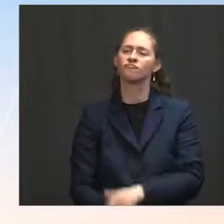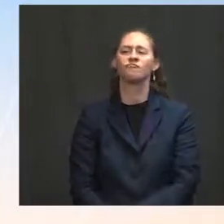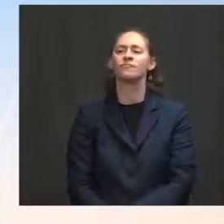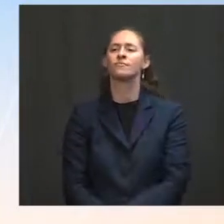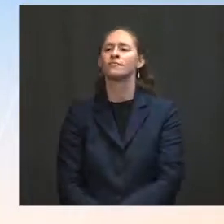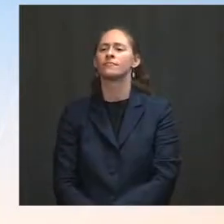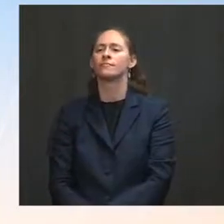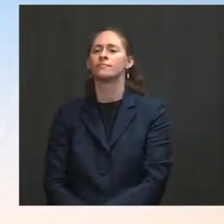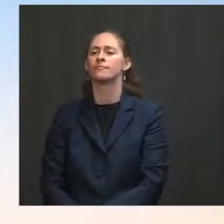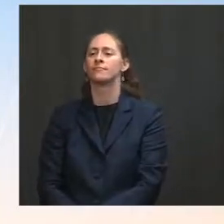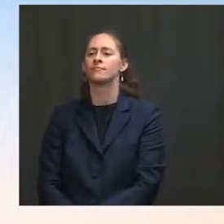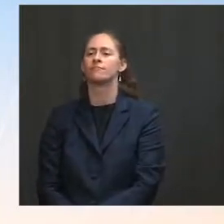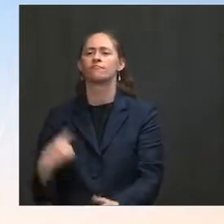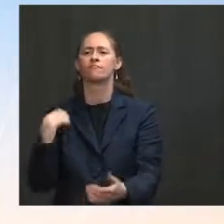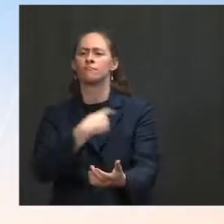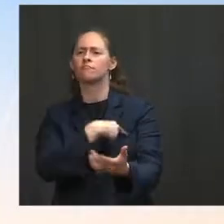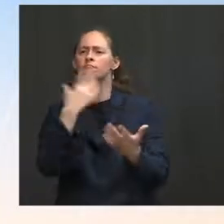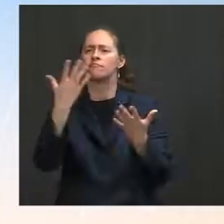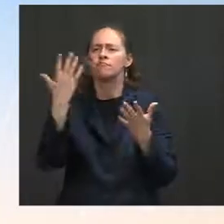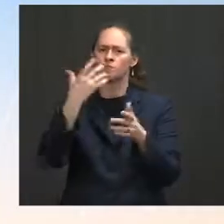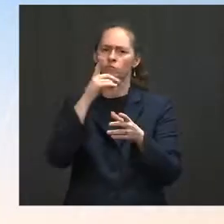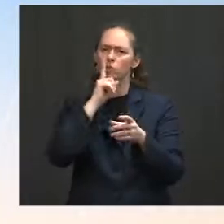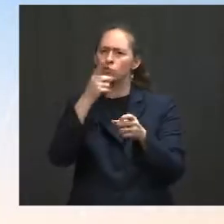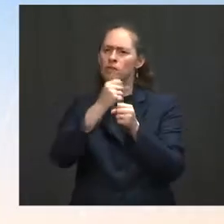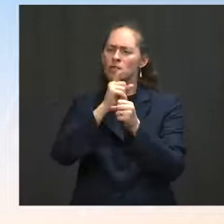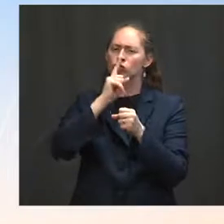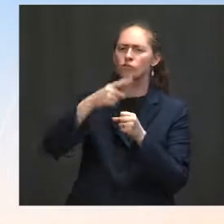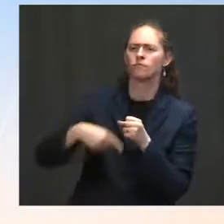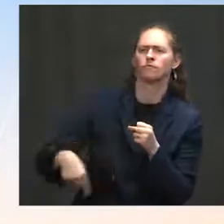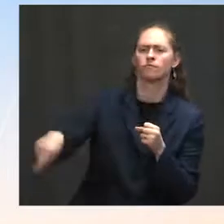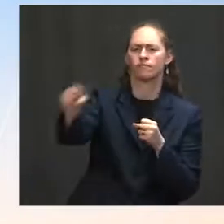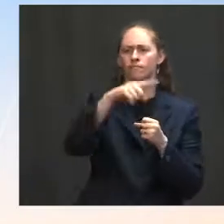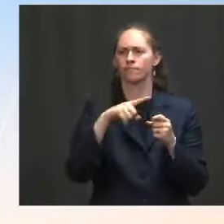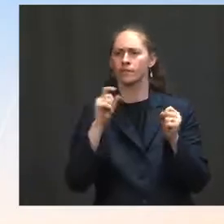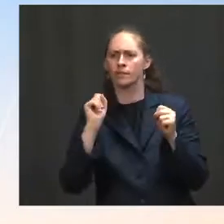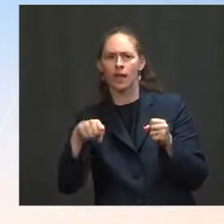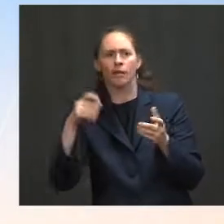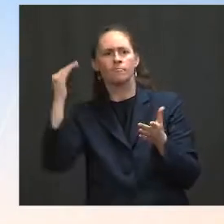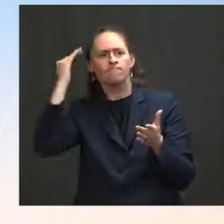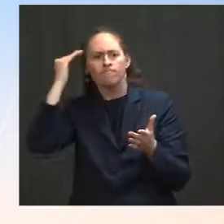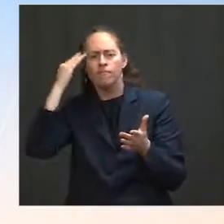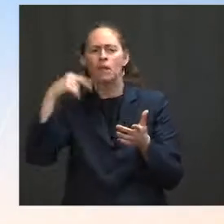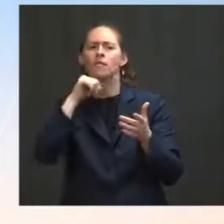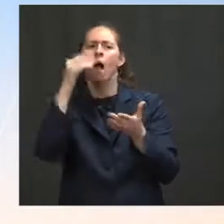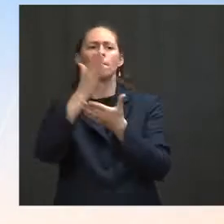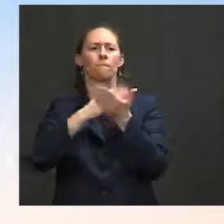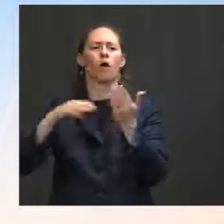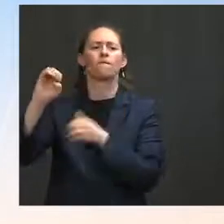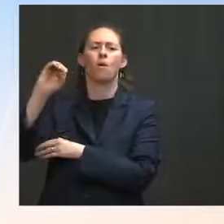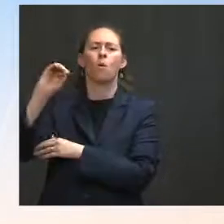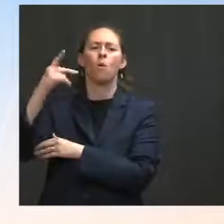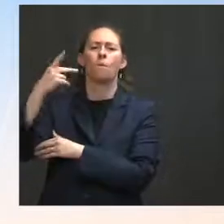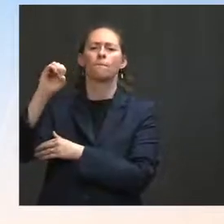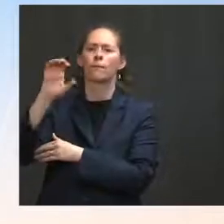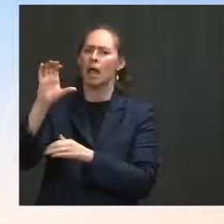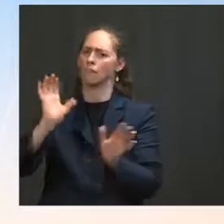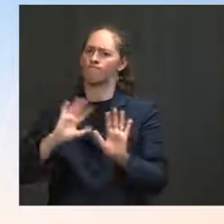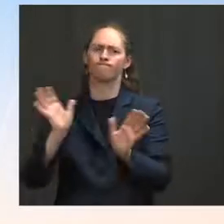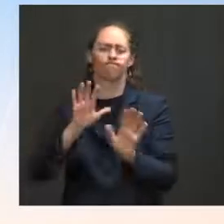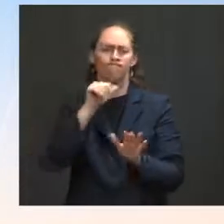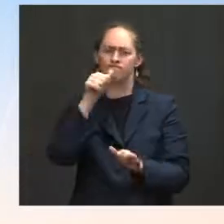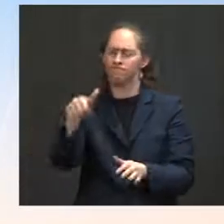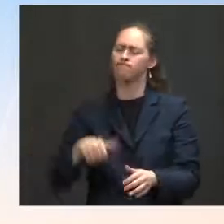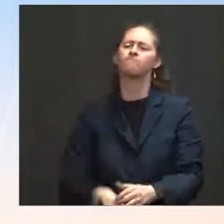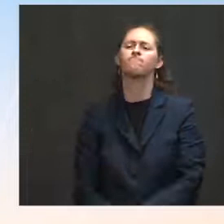to ensure that we are remaining abreast of what is happening in those discussions as well, because that will have an impact. But his direct message to